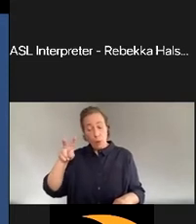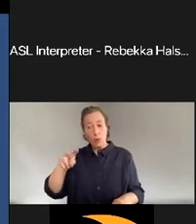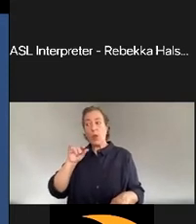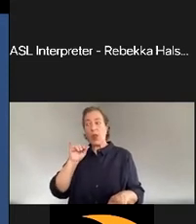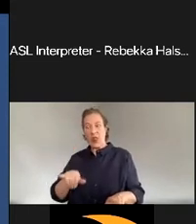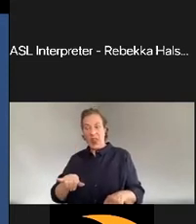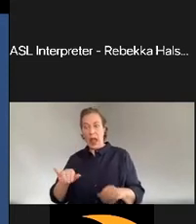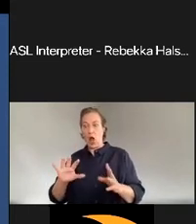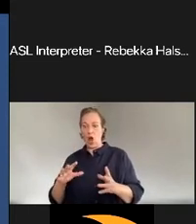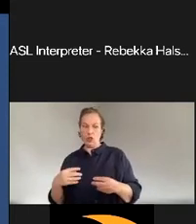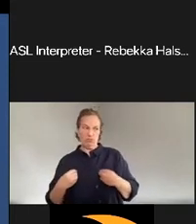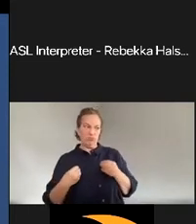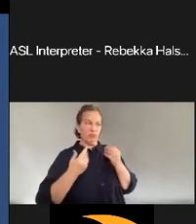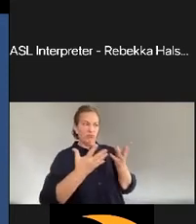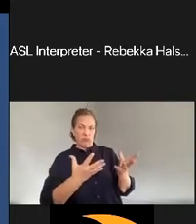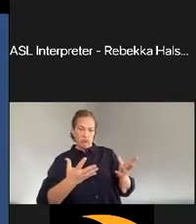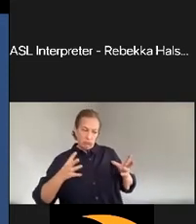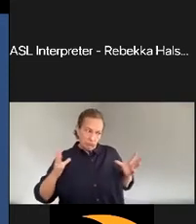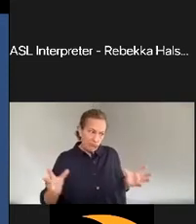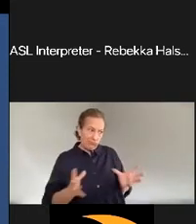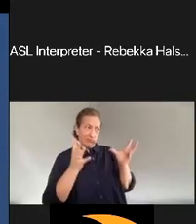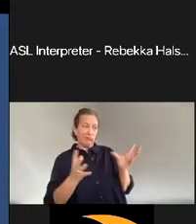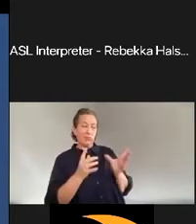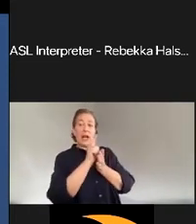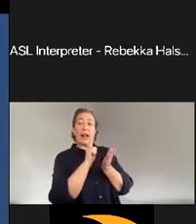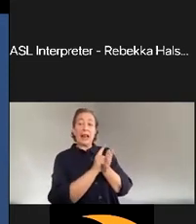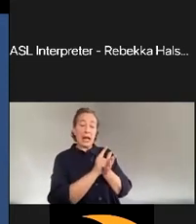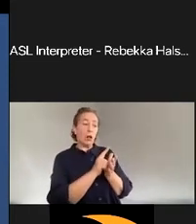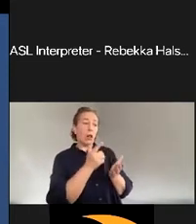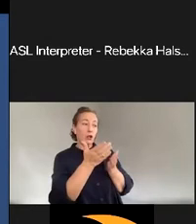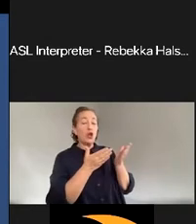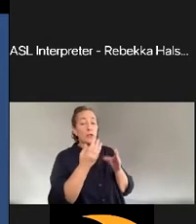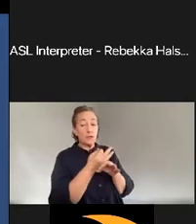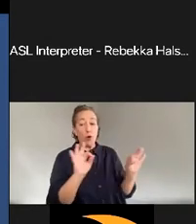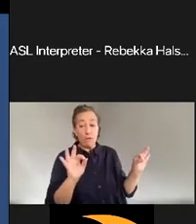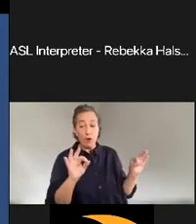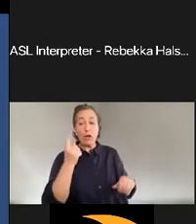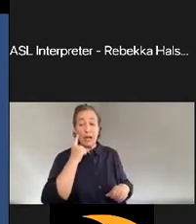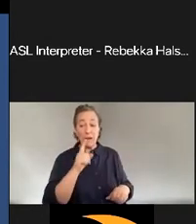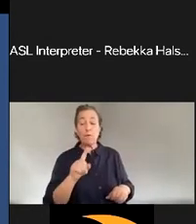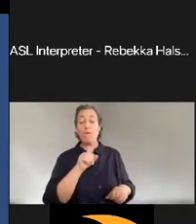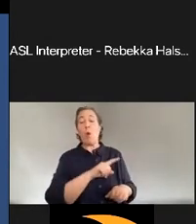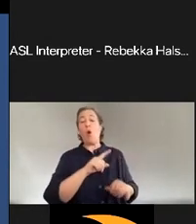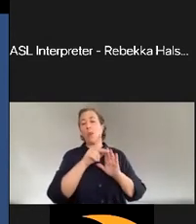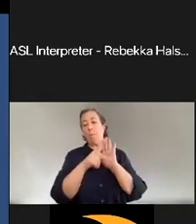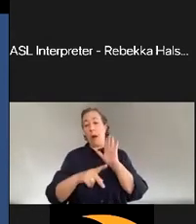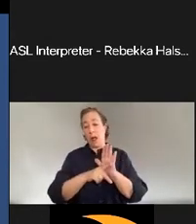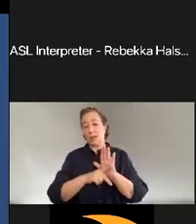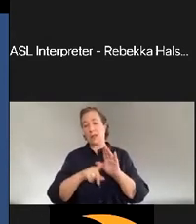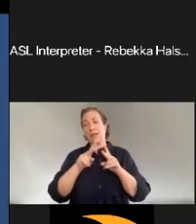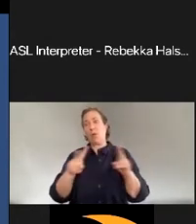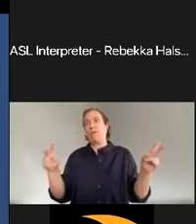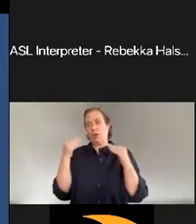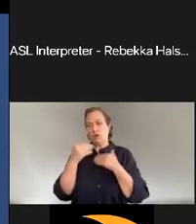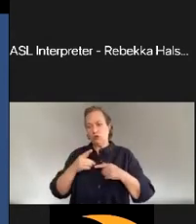the pro bono response to the previous administration's metering and migrant protection protocols policies,